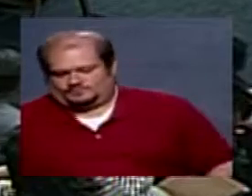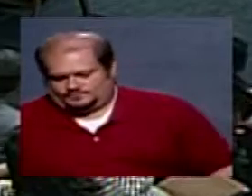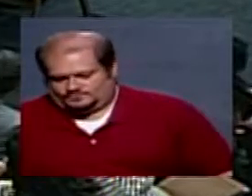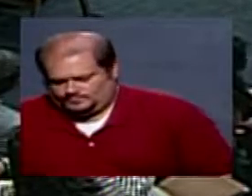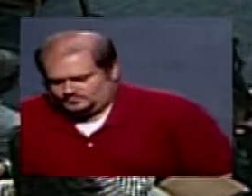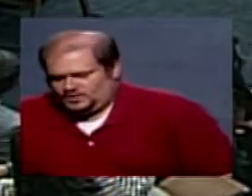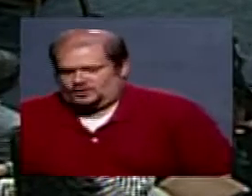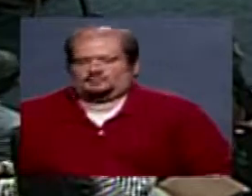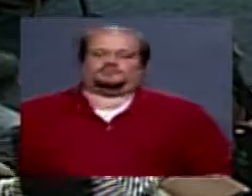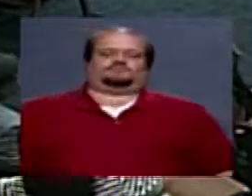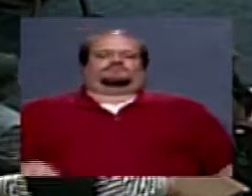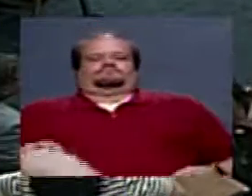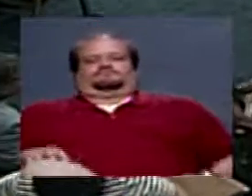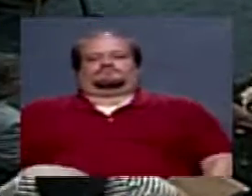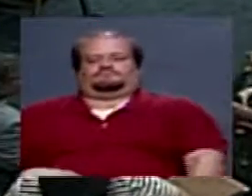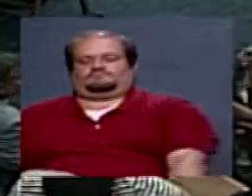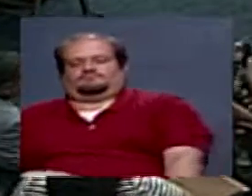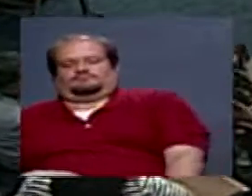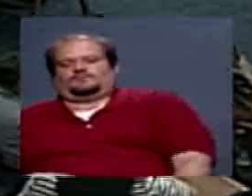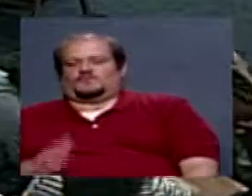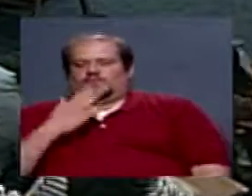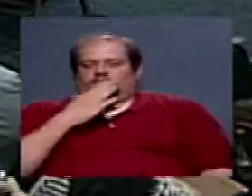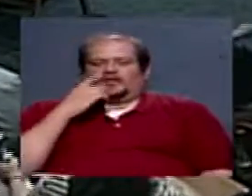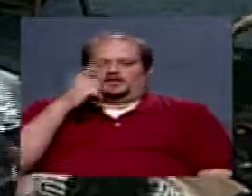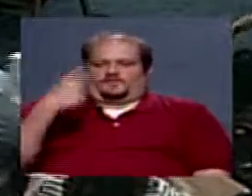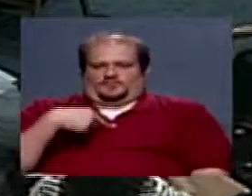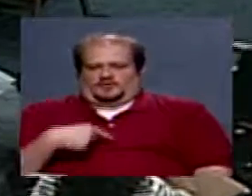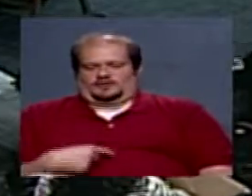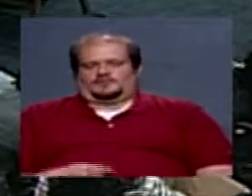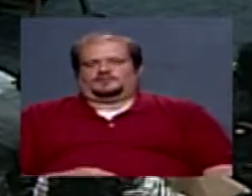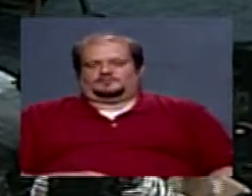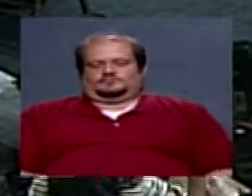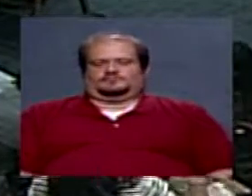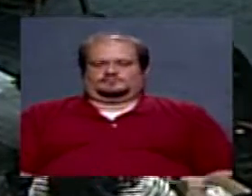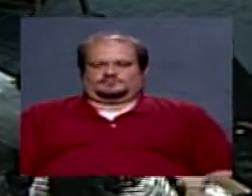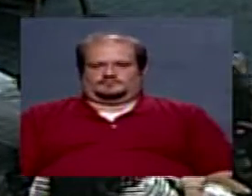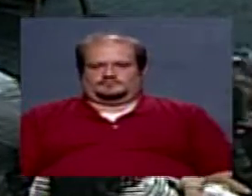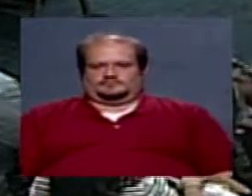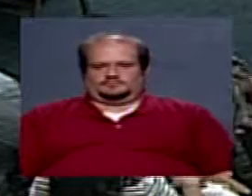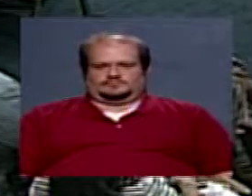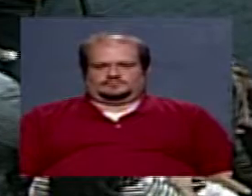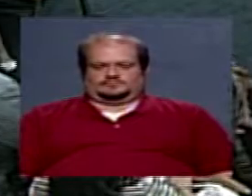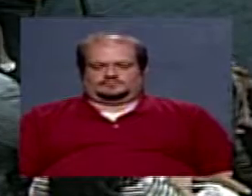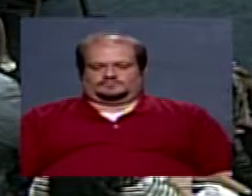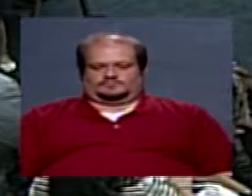I know it is. Thank y'all for coming out.